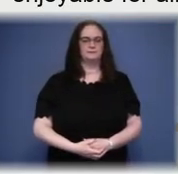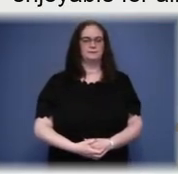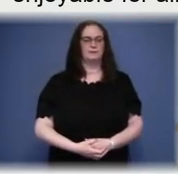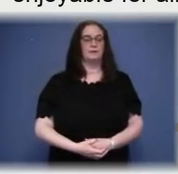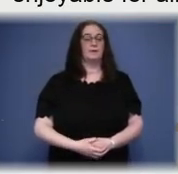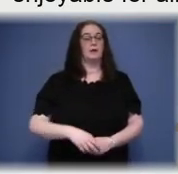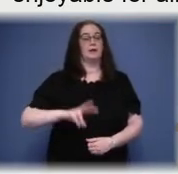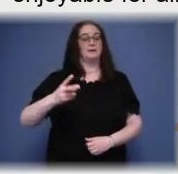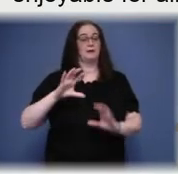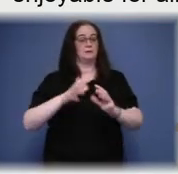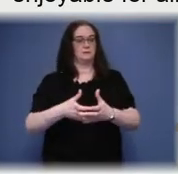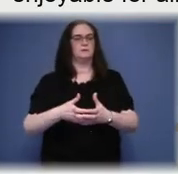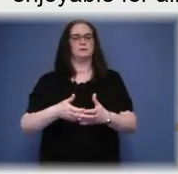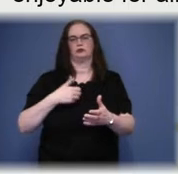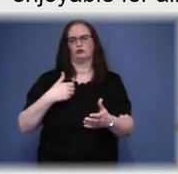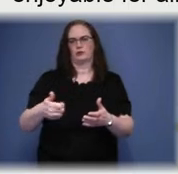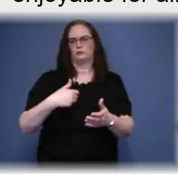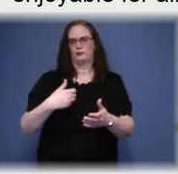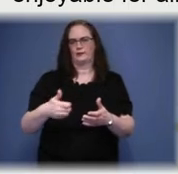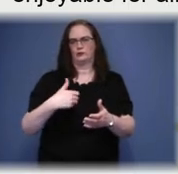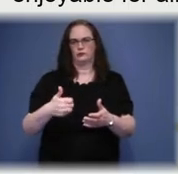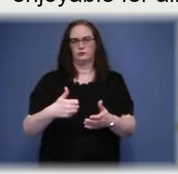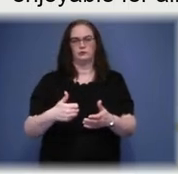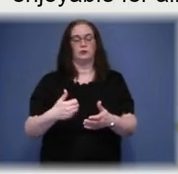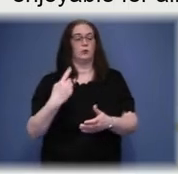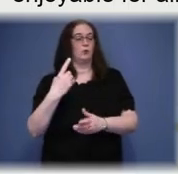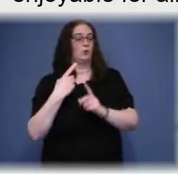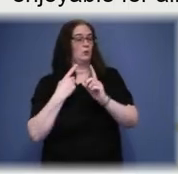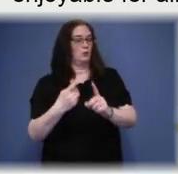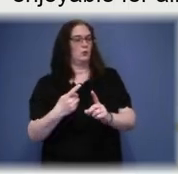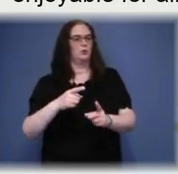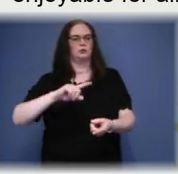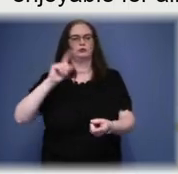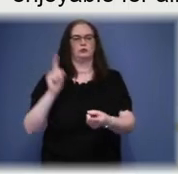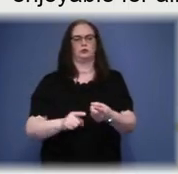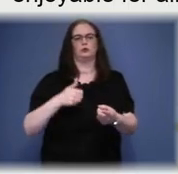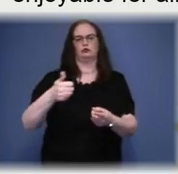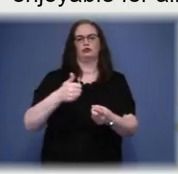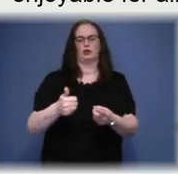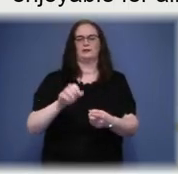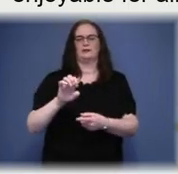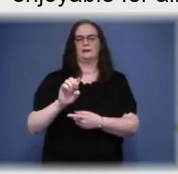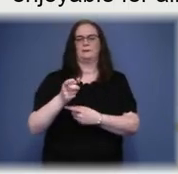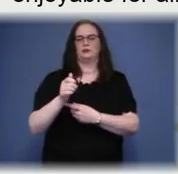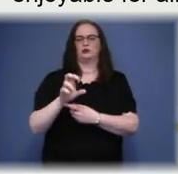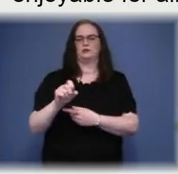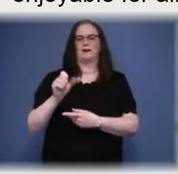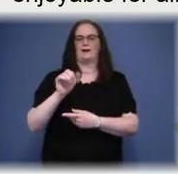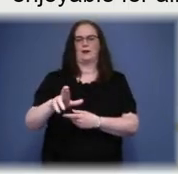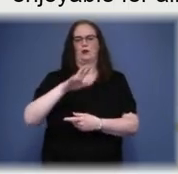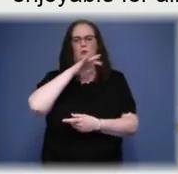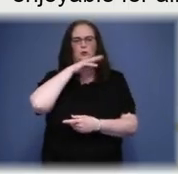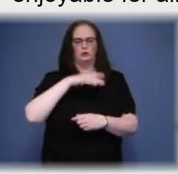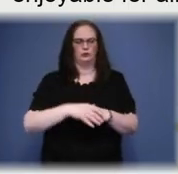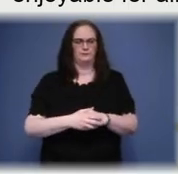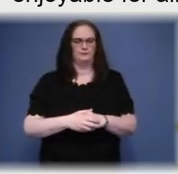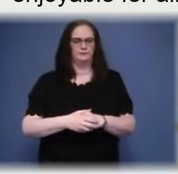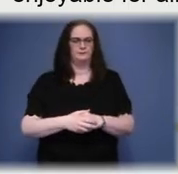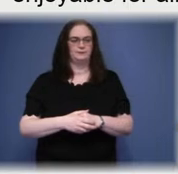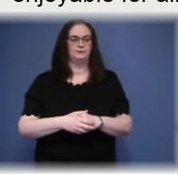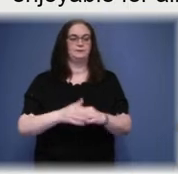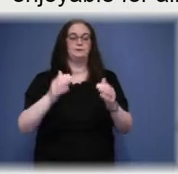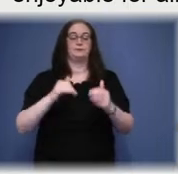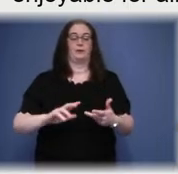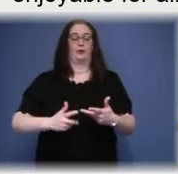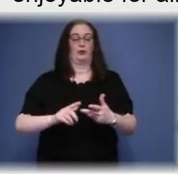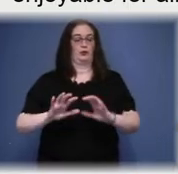Our second sector is transportation, with one of our goals to be reduced transportation emissions and air pollution. A third